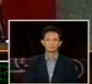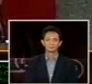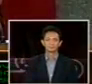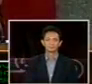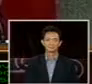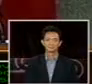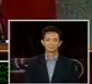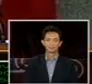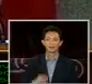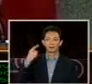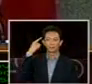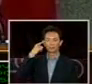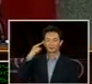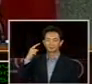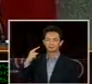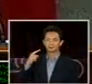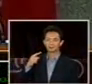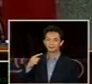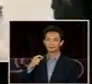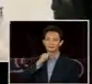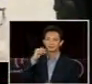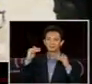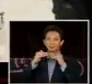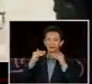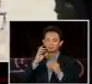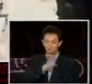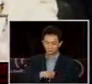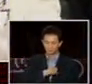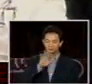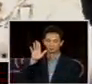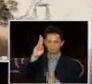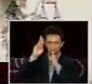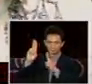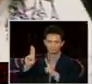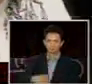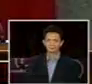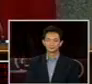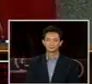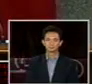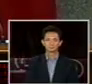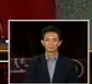I think, Your Honor, it was unfair for the defense to dictate who... Sorry, Your Honor.